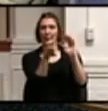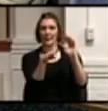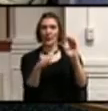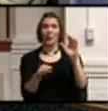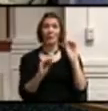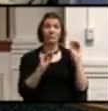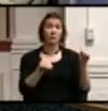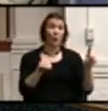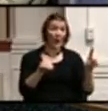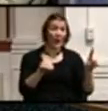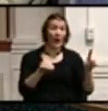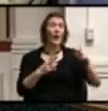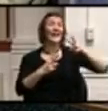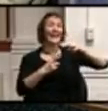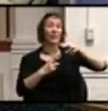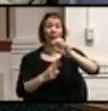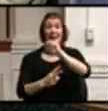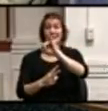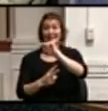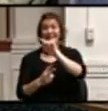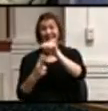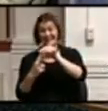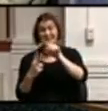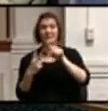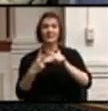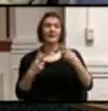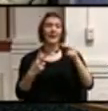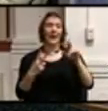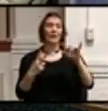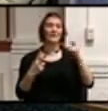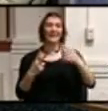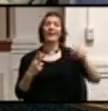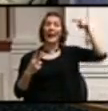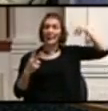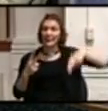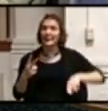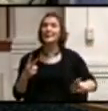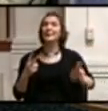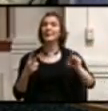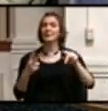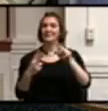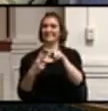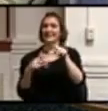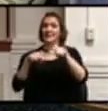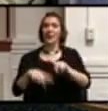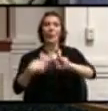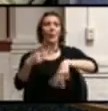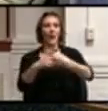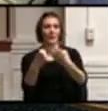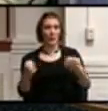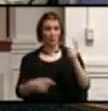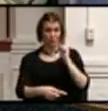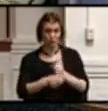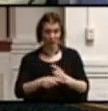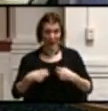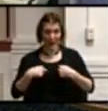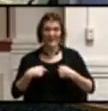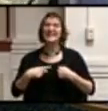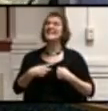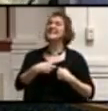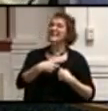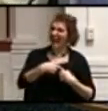placed, and it was either at SIT or at Harris Hill, depending on which equipment. Right. Is that, I mean, or well, that's very close.